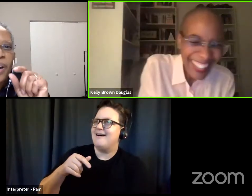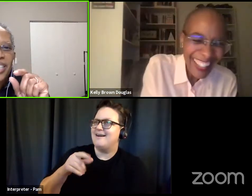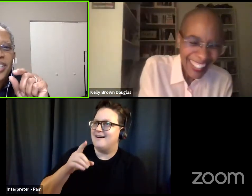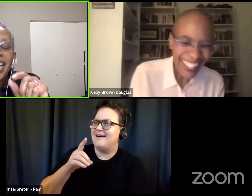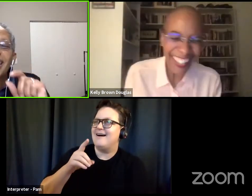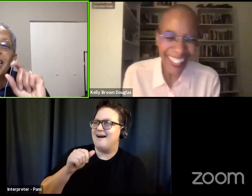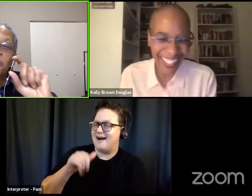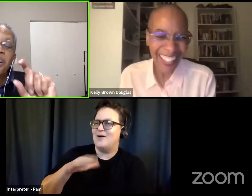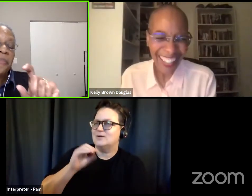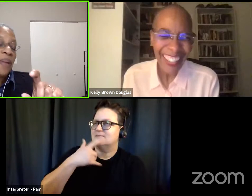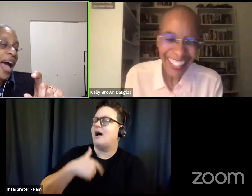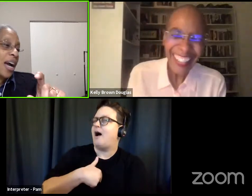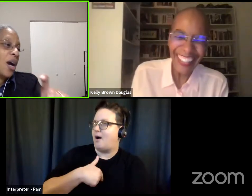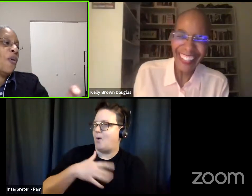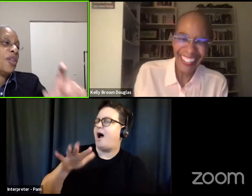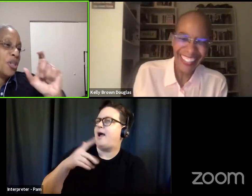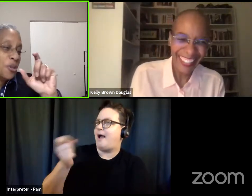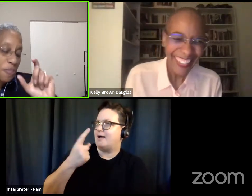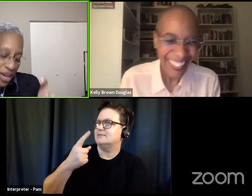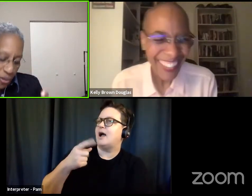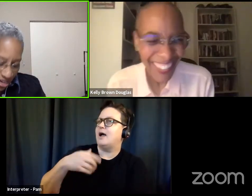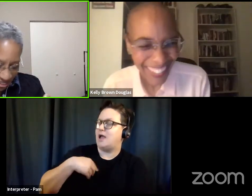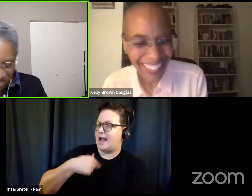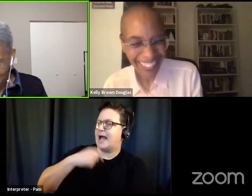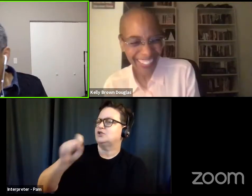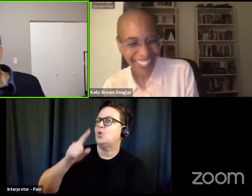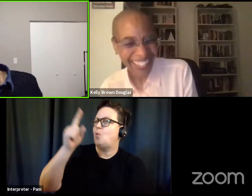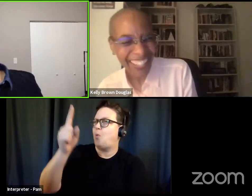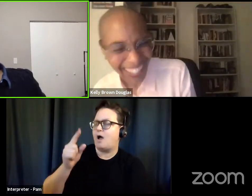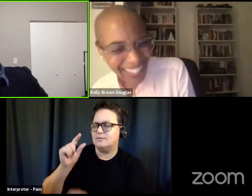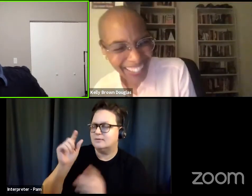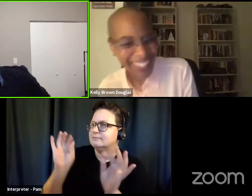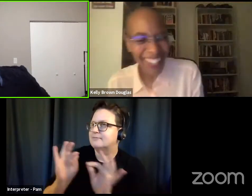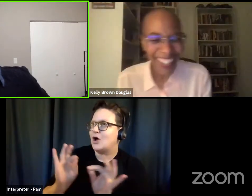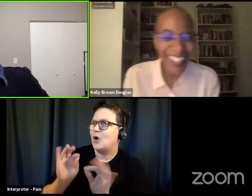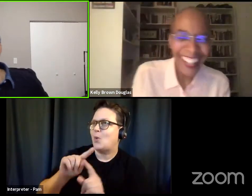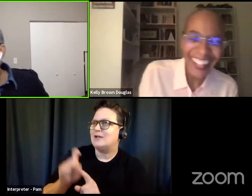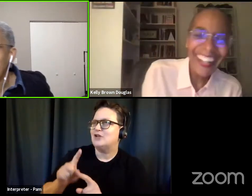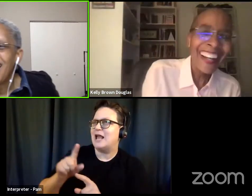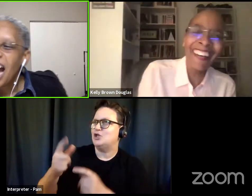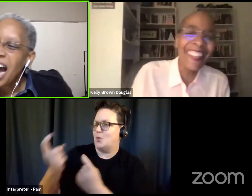little question and then you come back with two big questions. Okay.